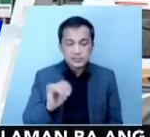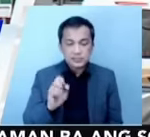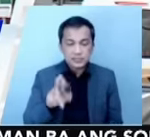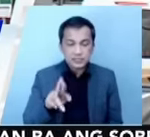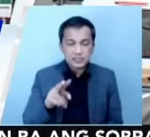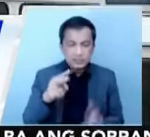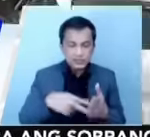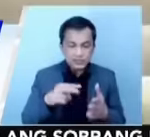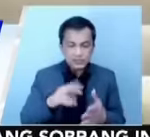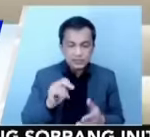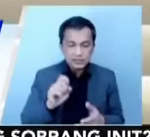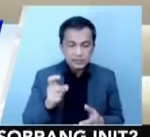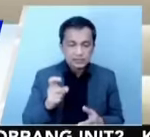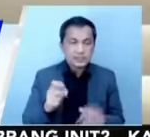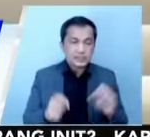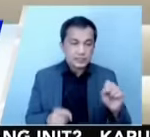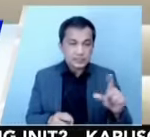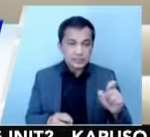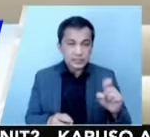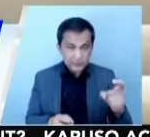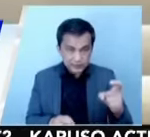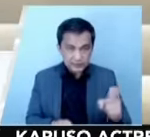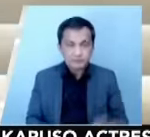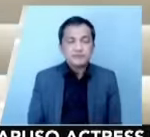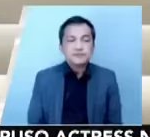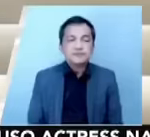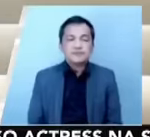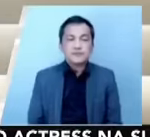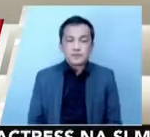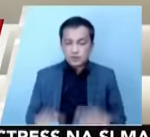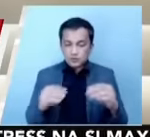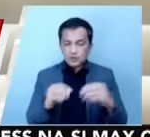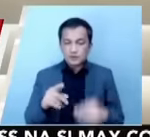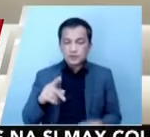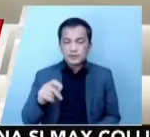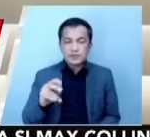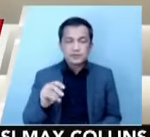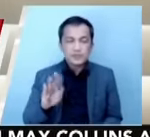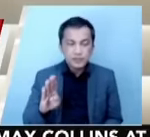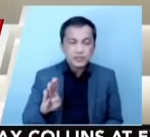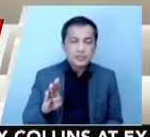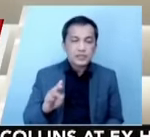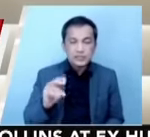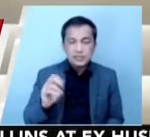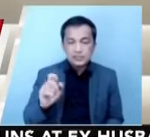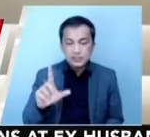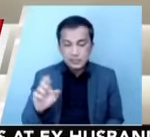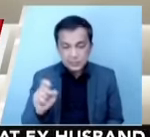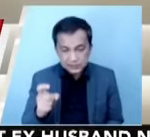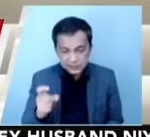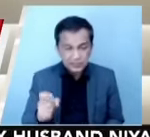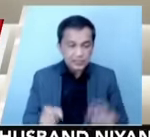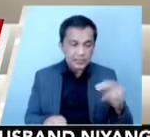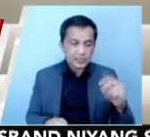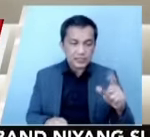at SLEX. They were talking with TRB, SLEX and NLEX to come up with a